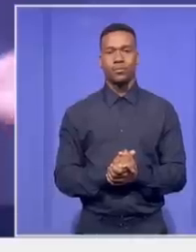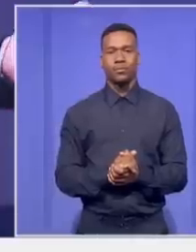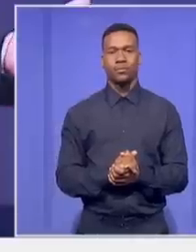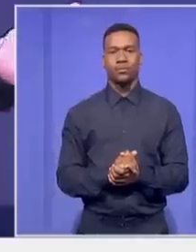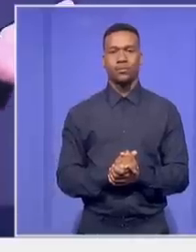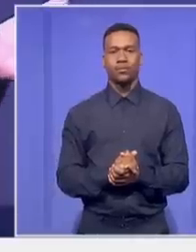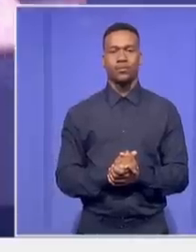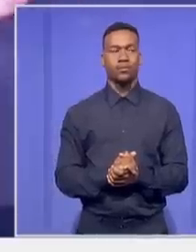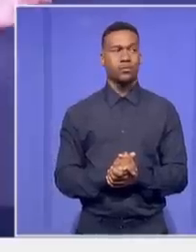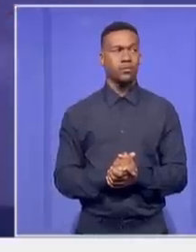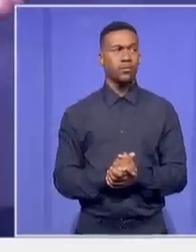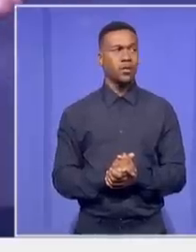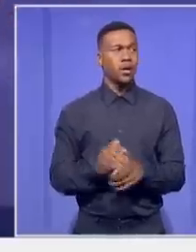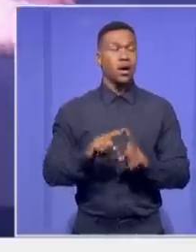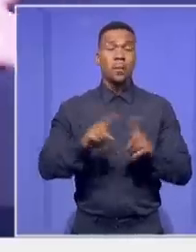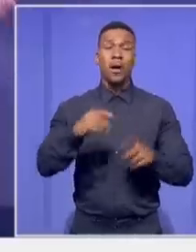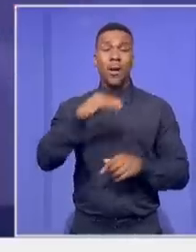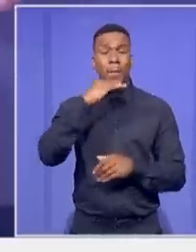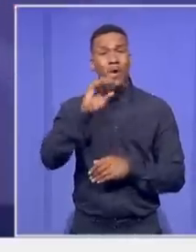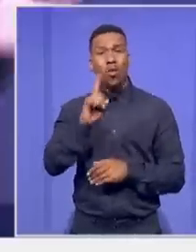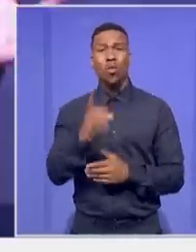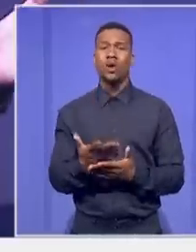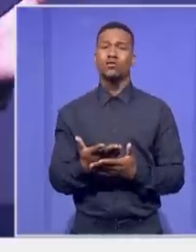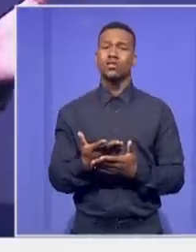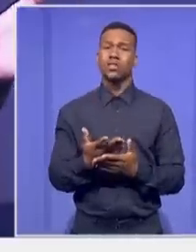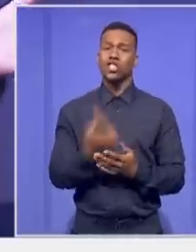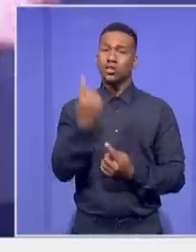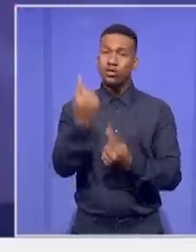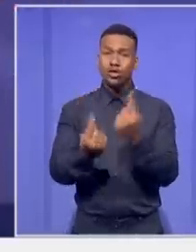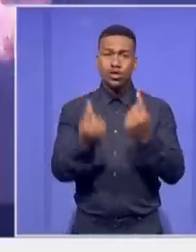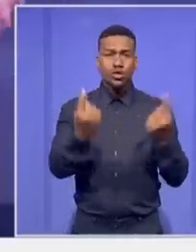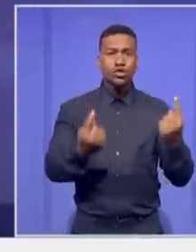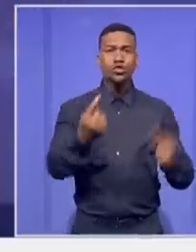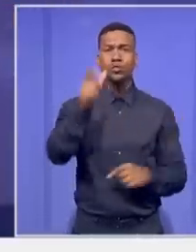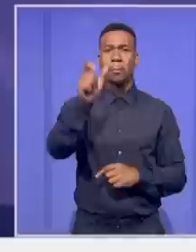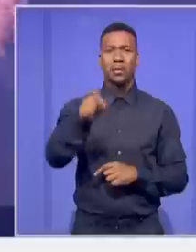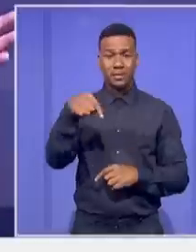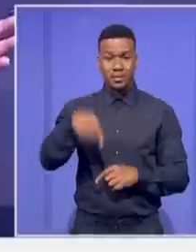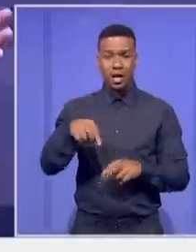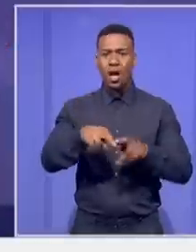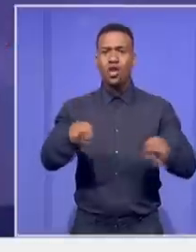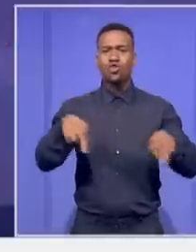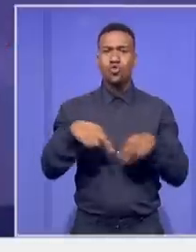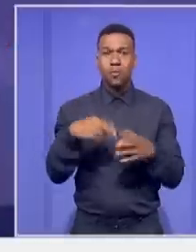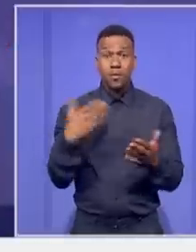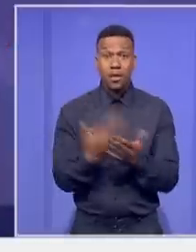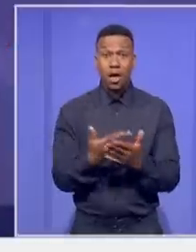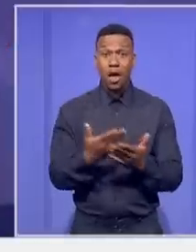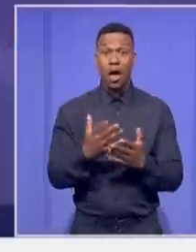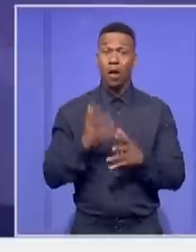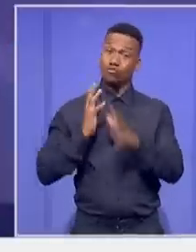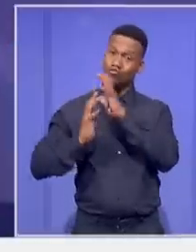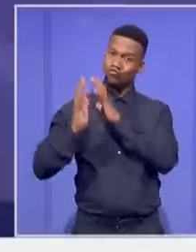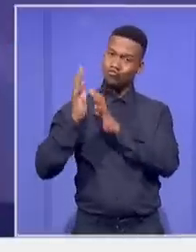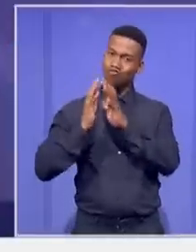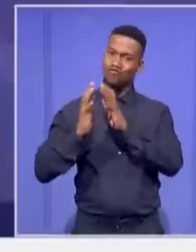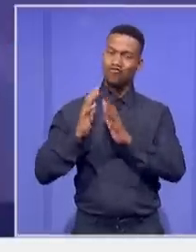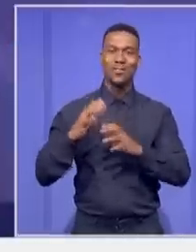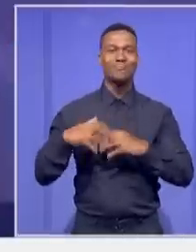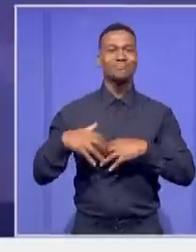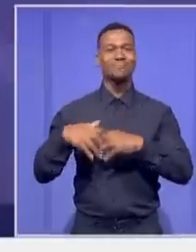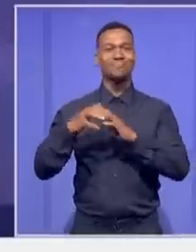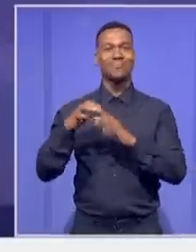What that means is that every single person in this room stands to make history next year.